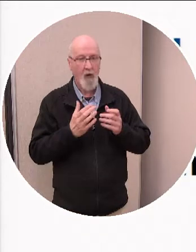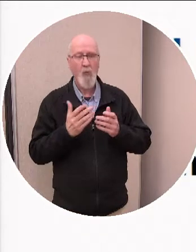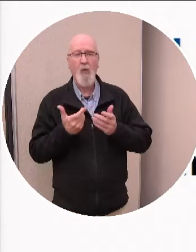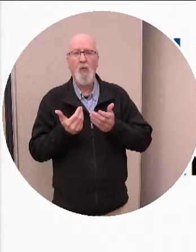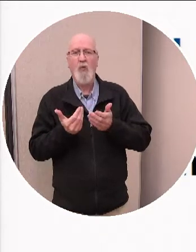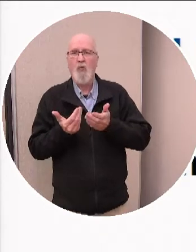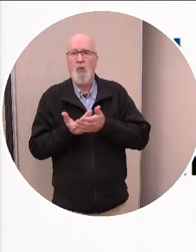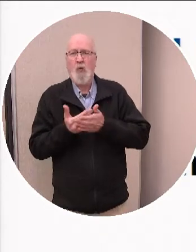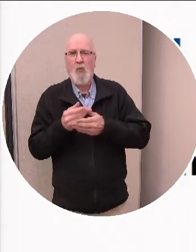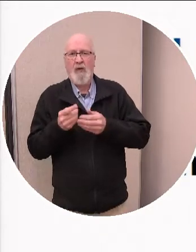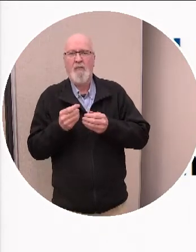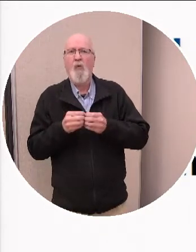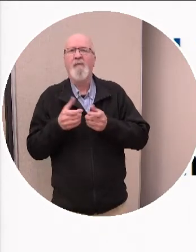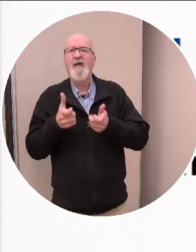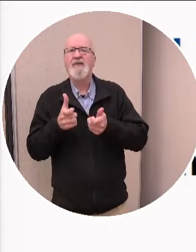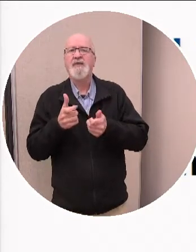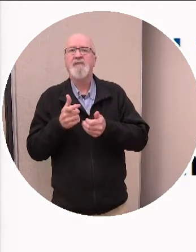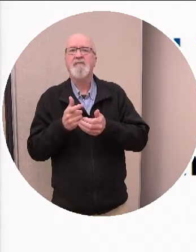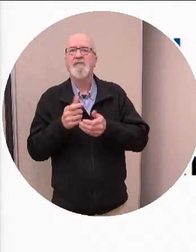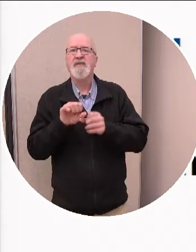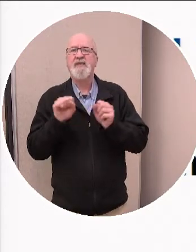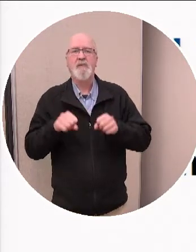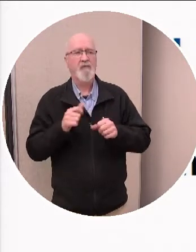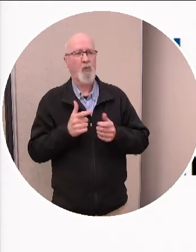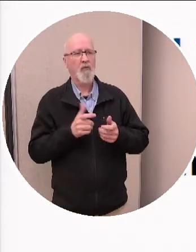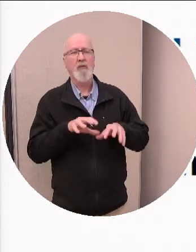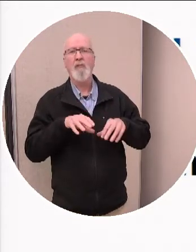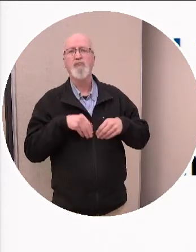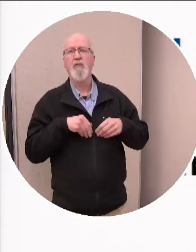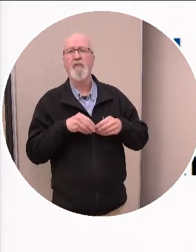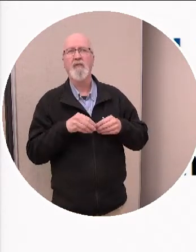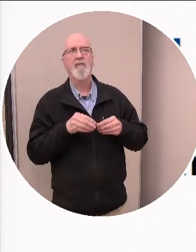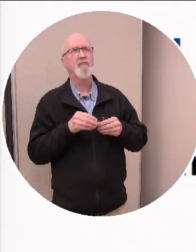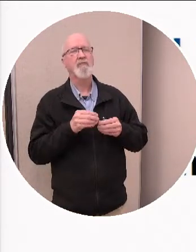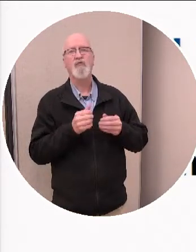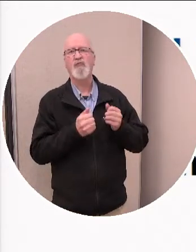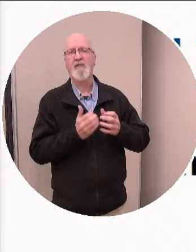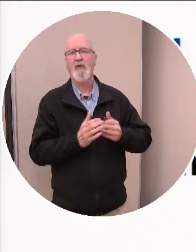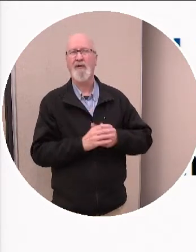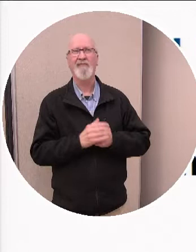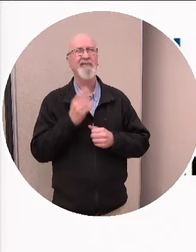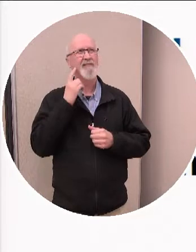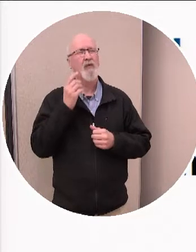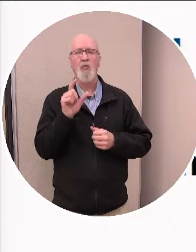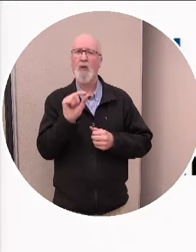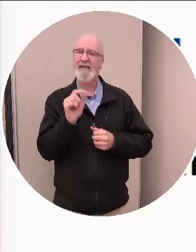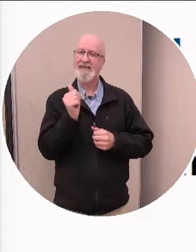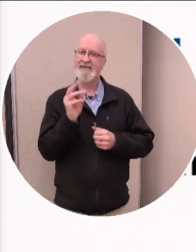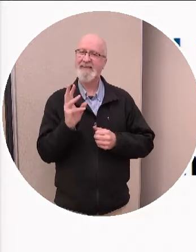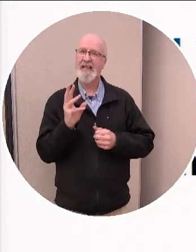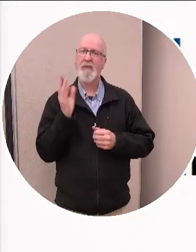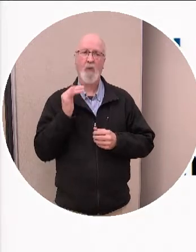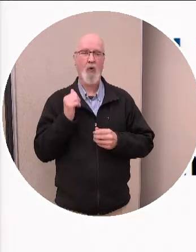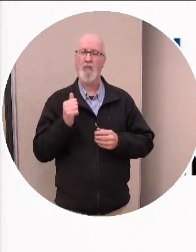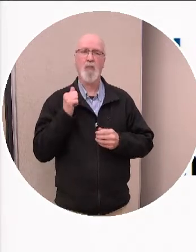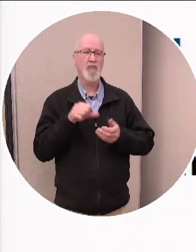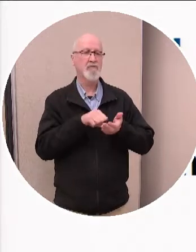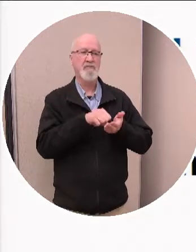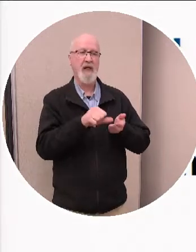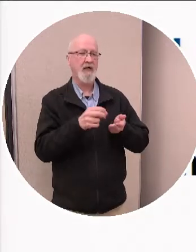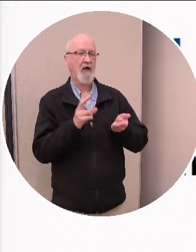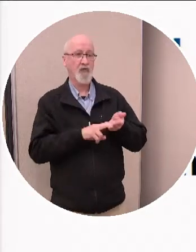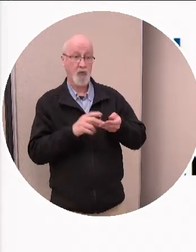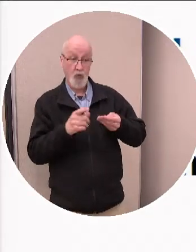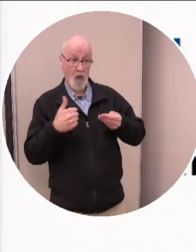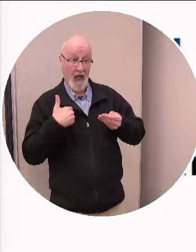this year. Beginning as far back as 2016, we did things like withholding payments to contractors who didn't